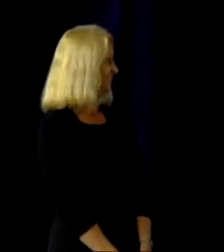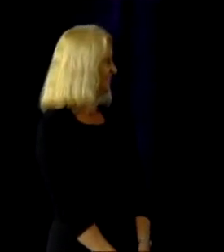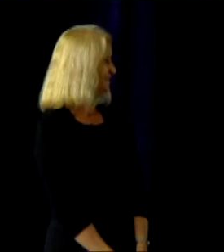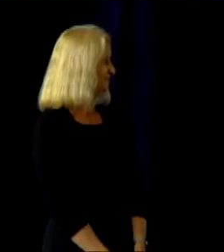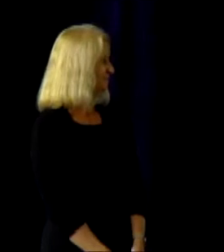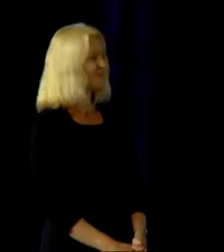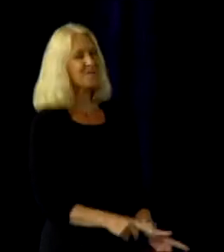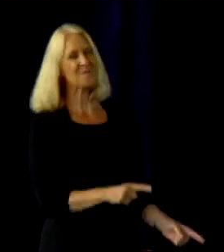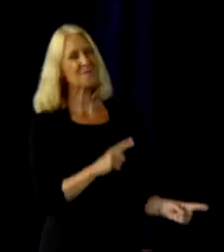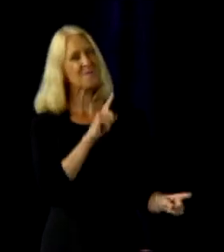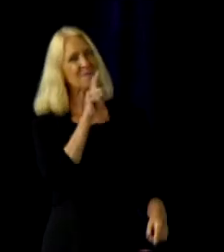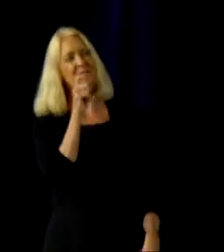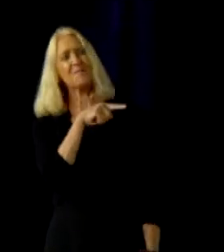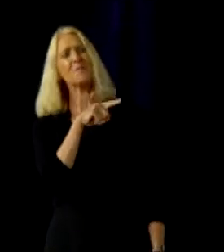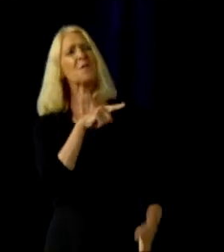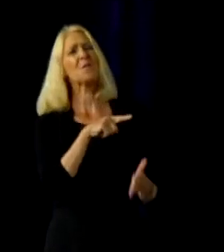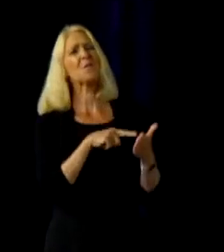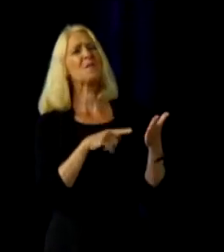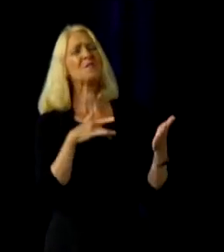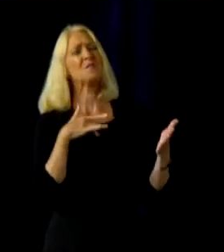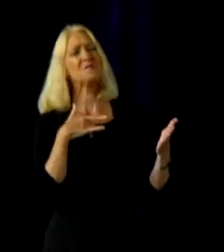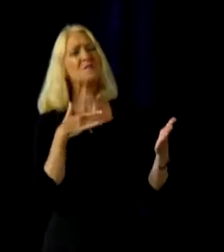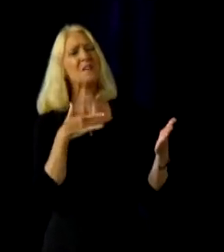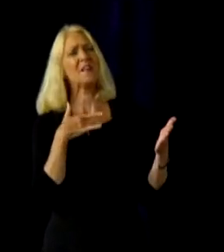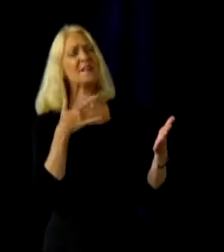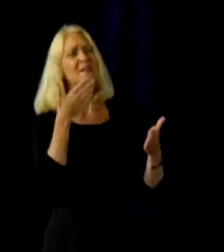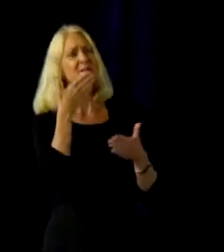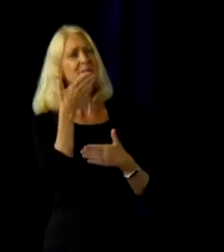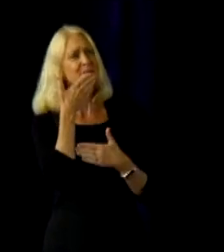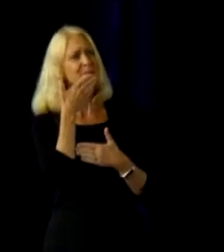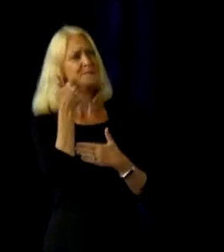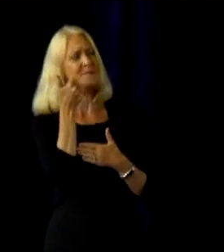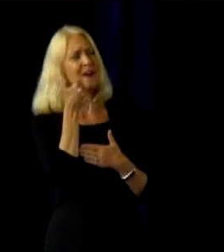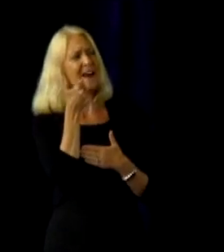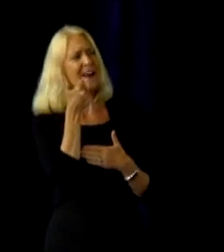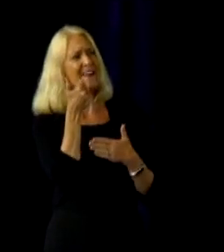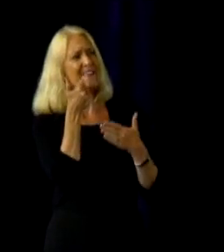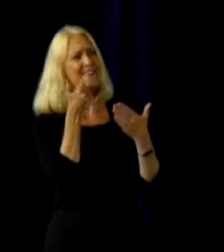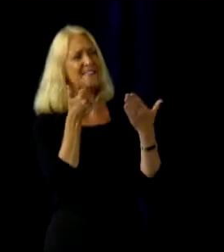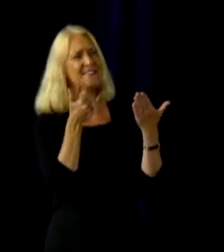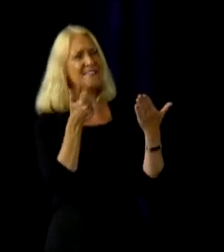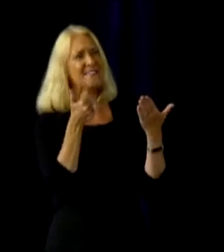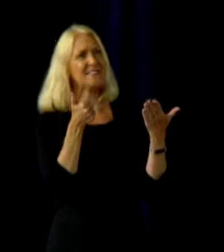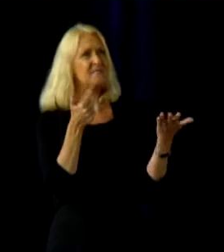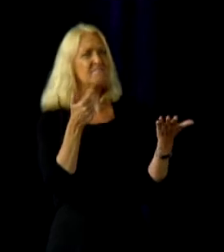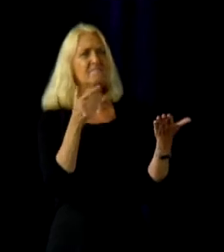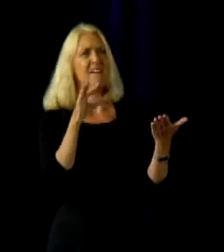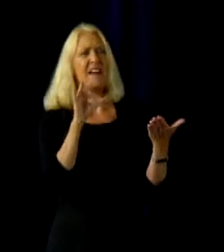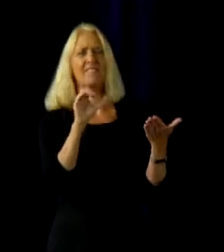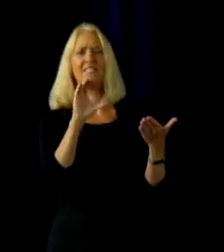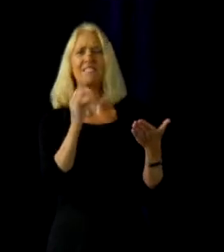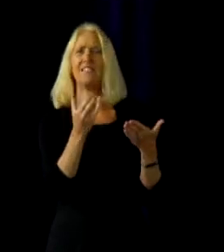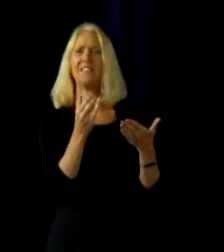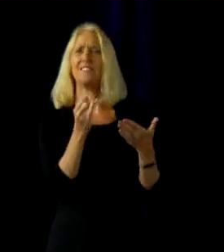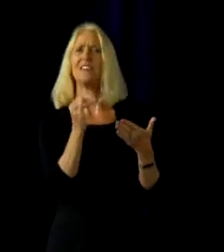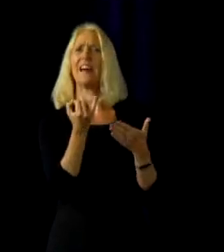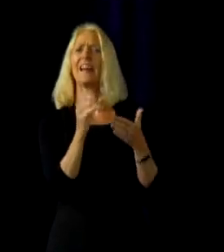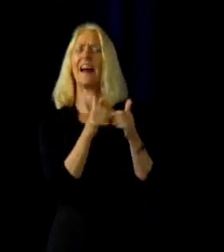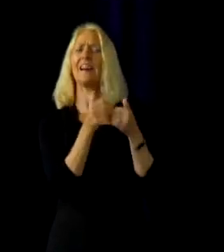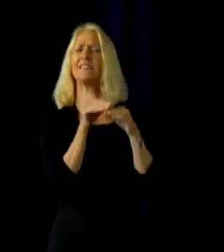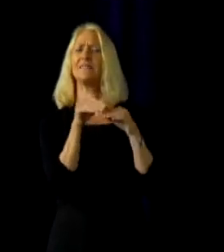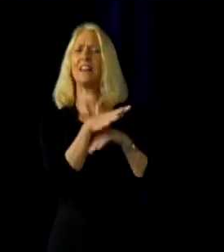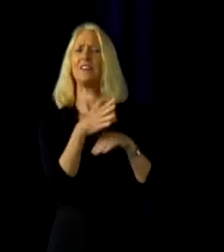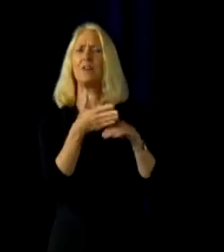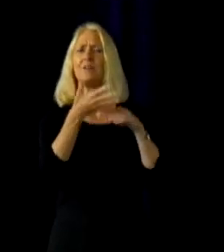What do you feel FSCJ excelled at, and how has it impacted you after you left the school? Oh, okay, so we have several